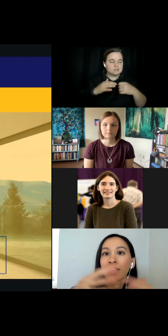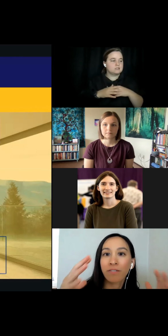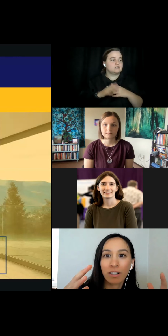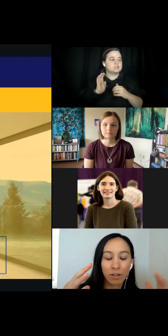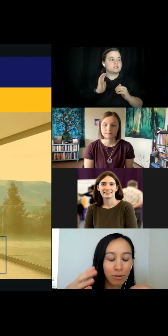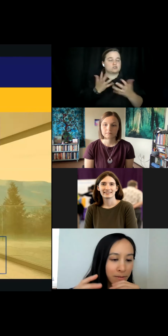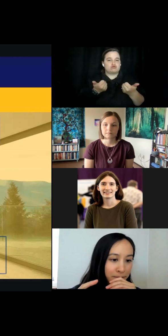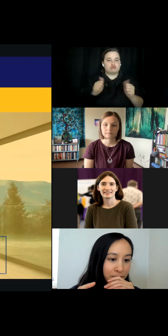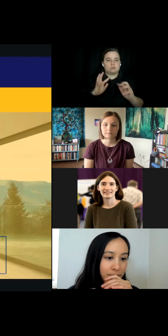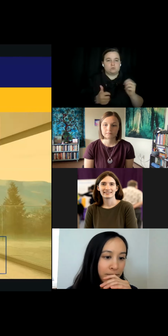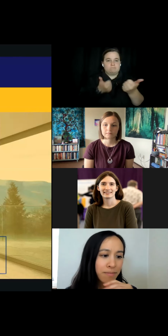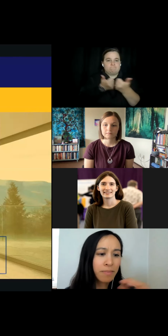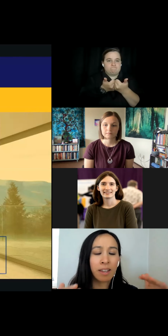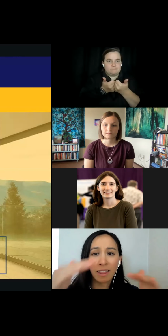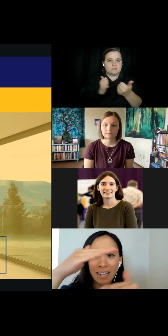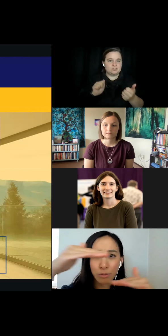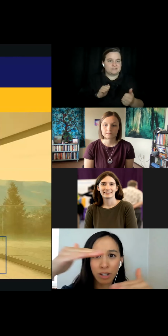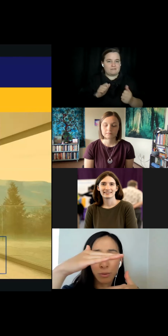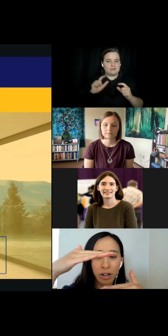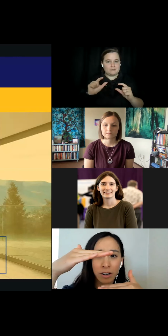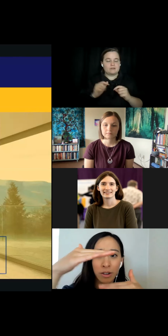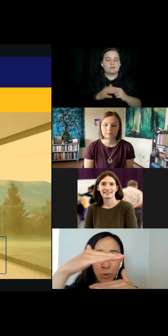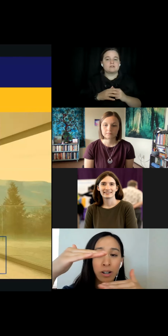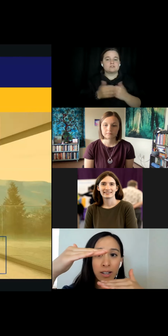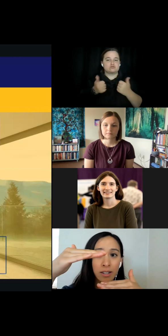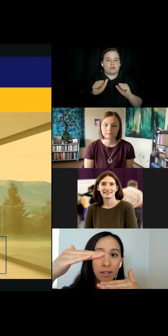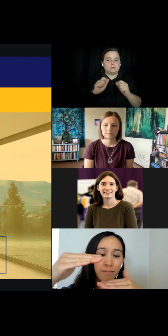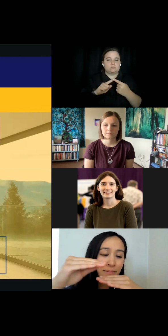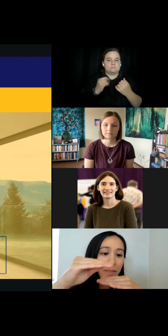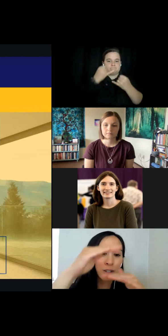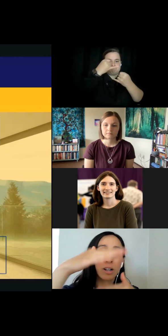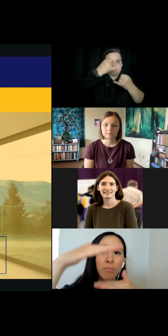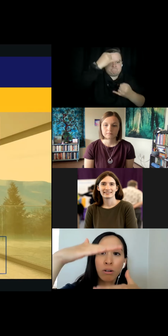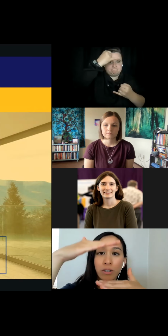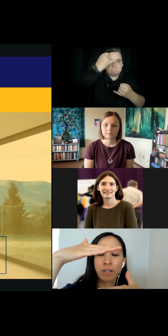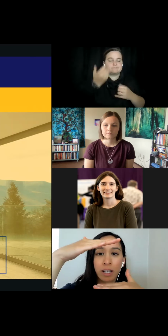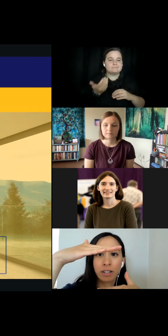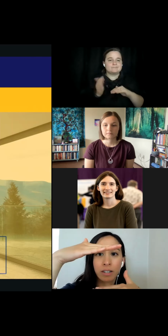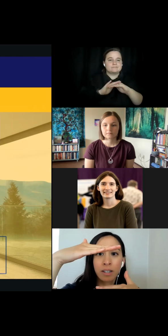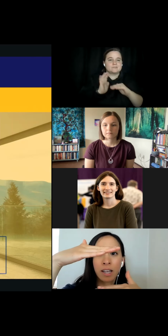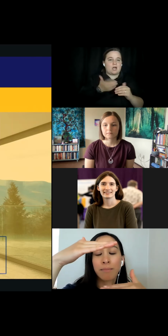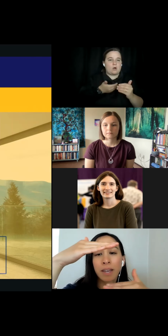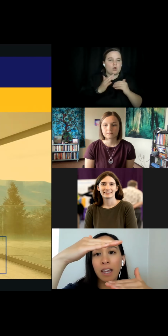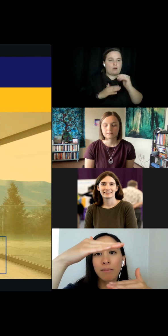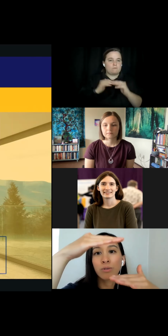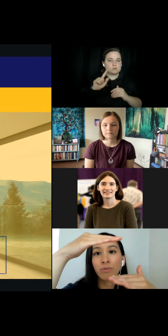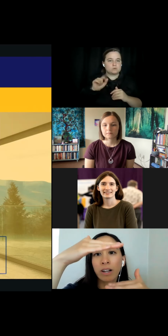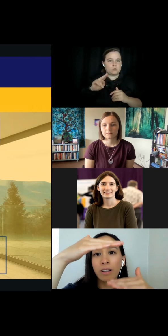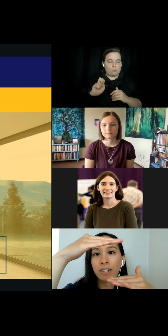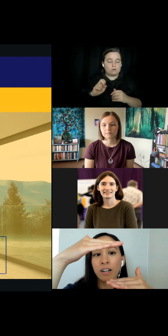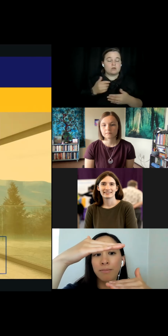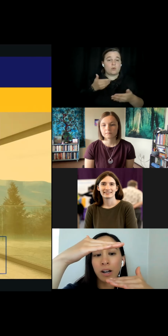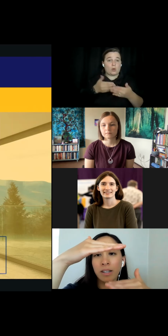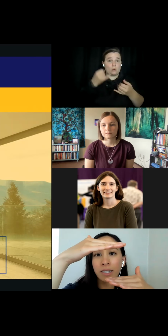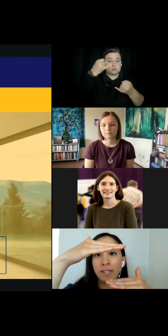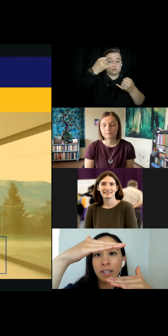our comfort zone, that's really where the work is. As we approach those edges, being able to